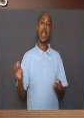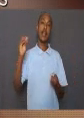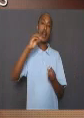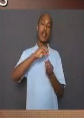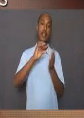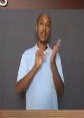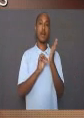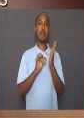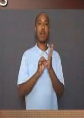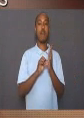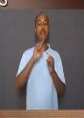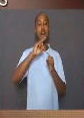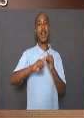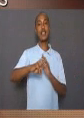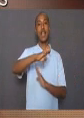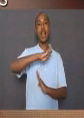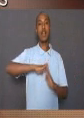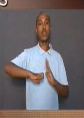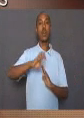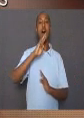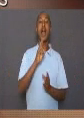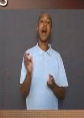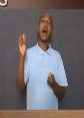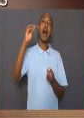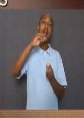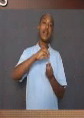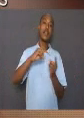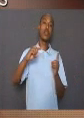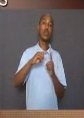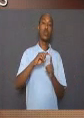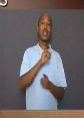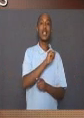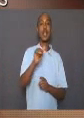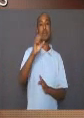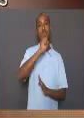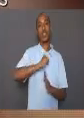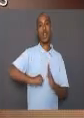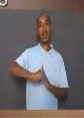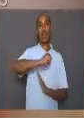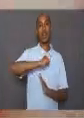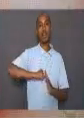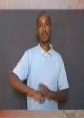increasing number of valence electrons are added to the same shell.